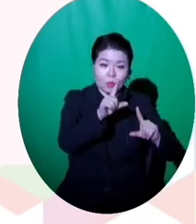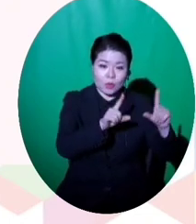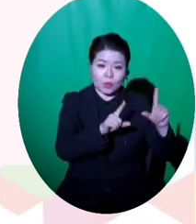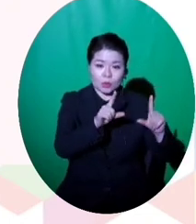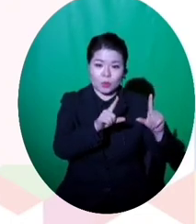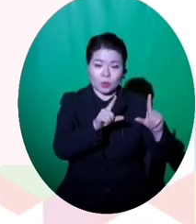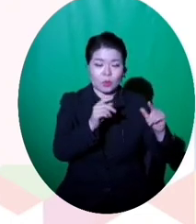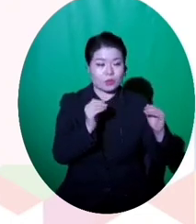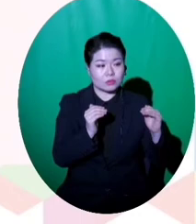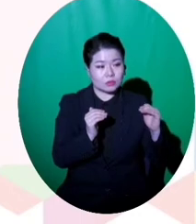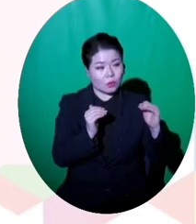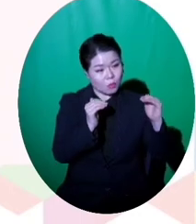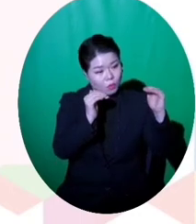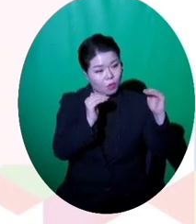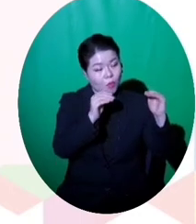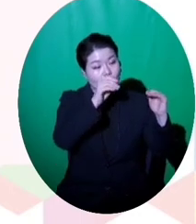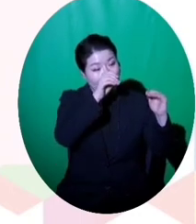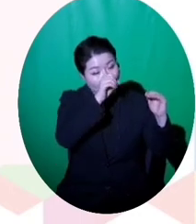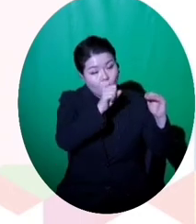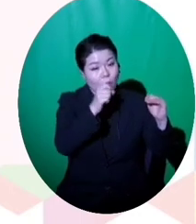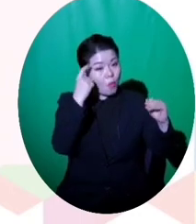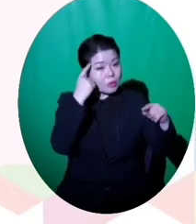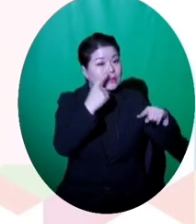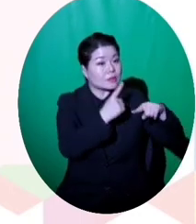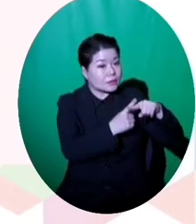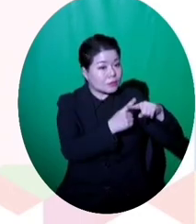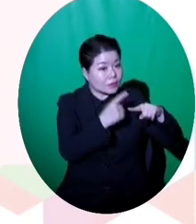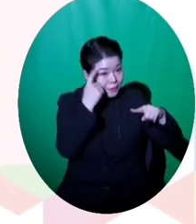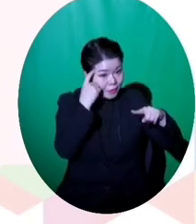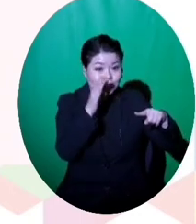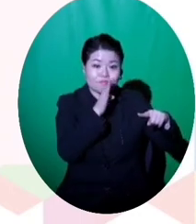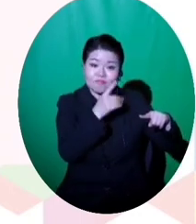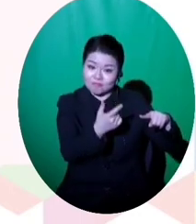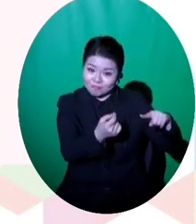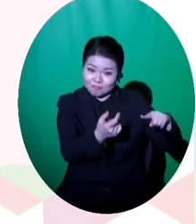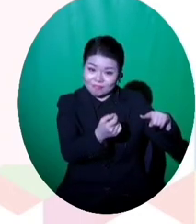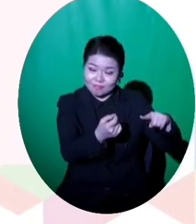growth or actually ask, should things grow at all?